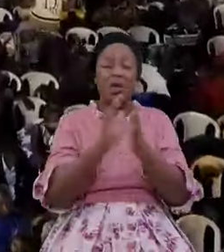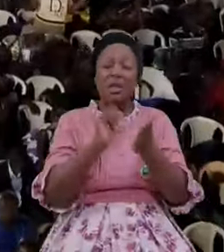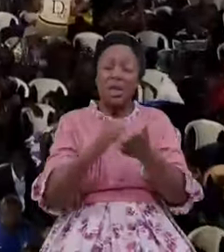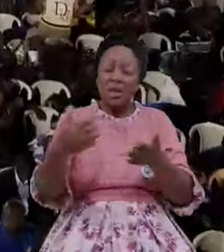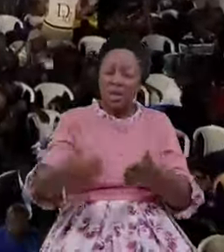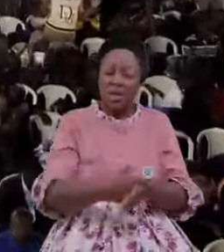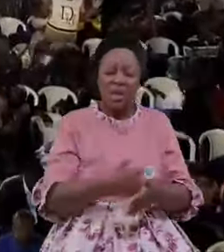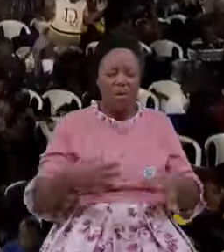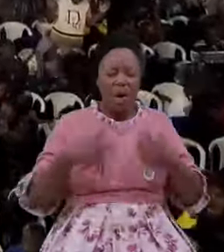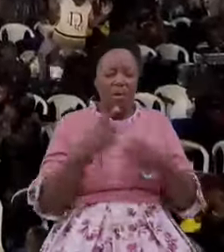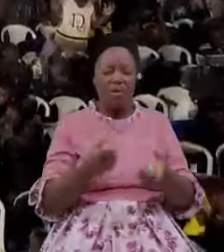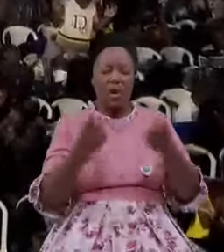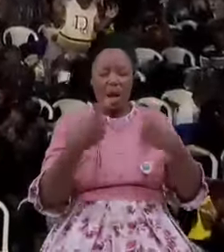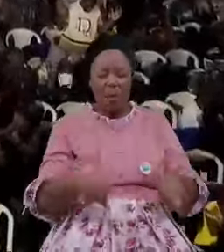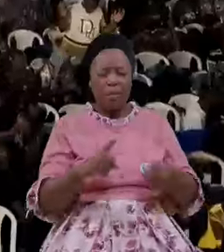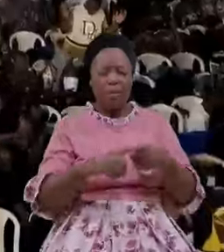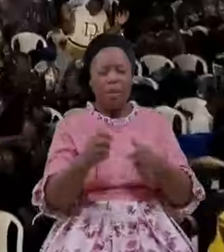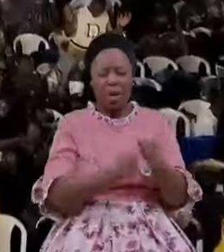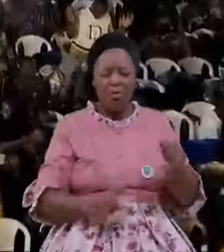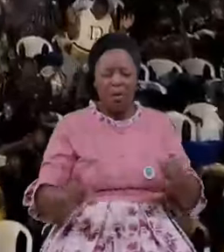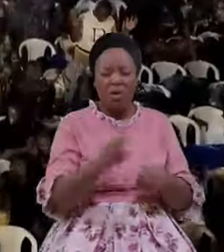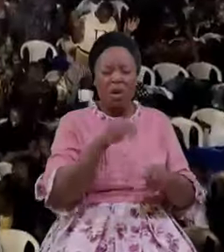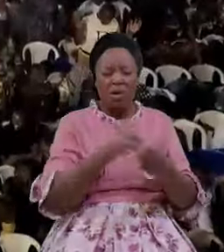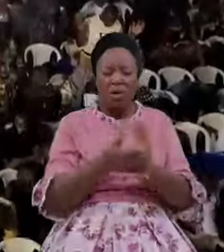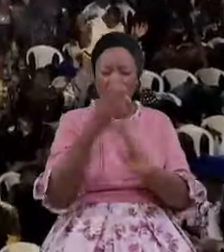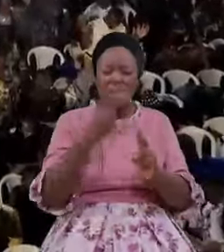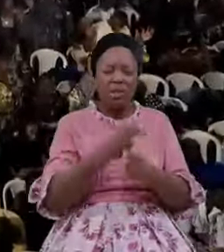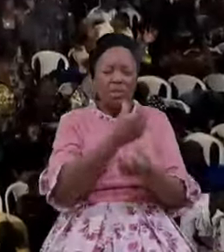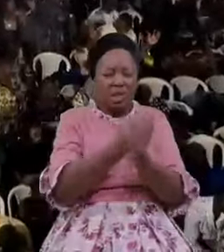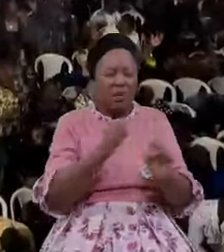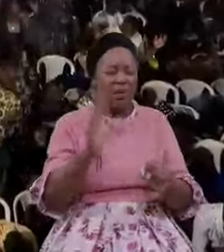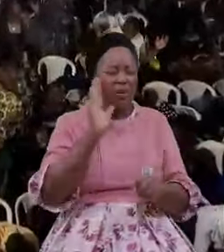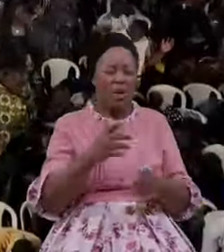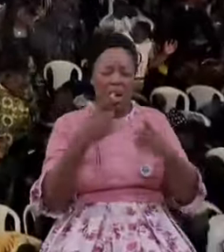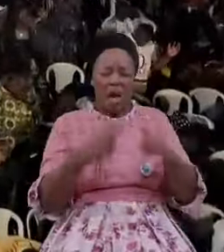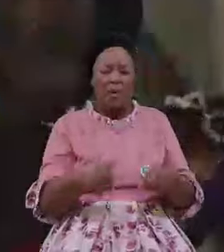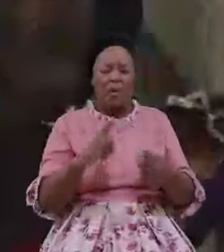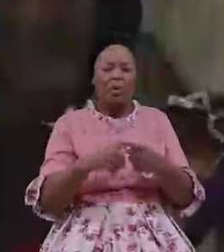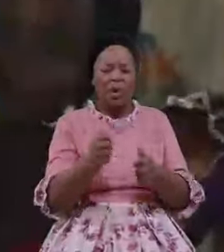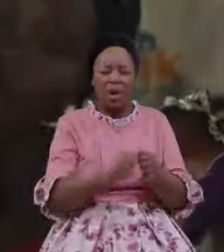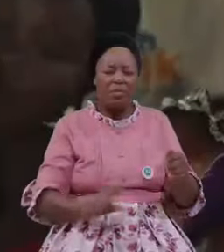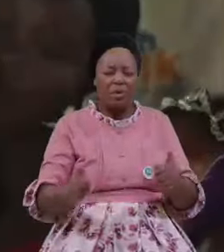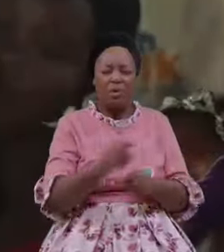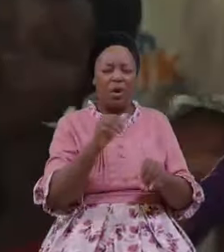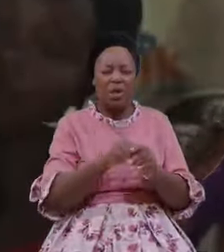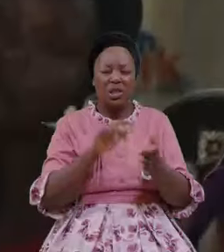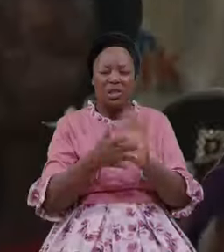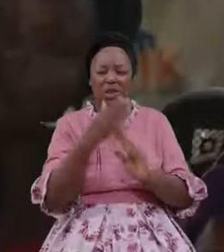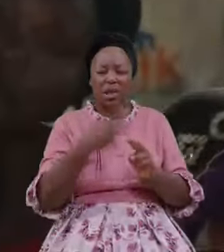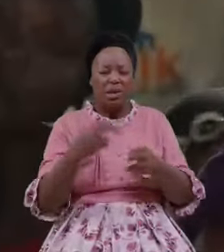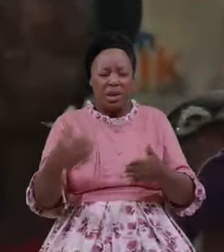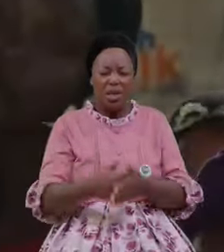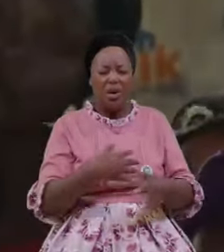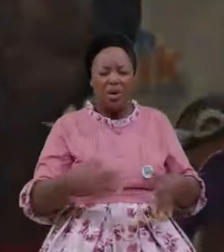to everyone. Salvation will come to everyone. New life and